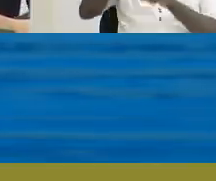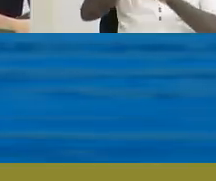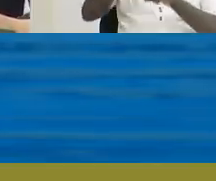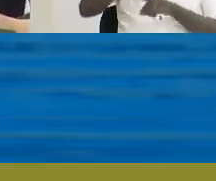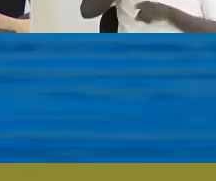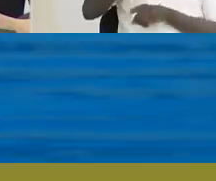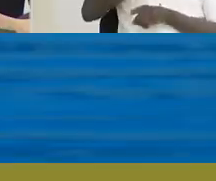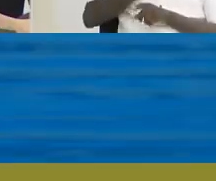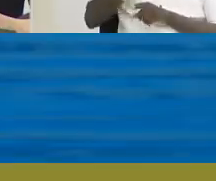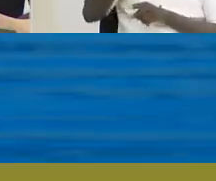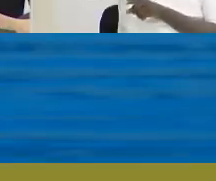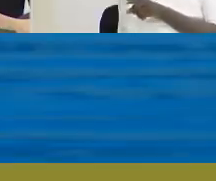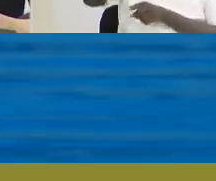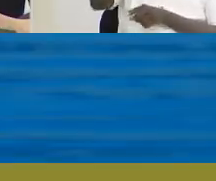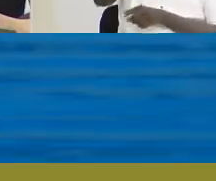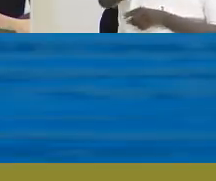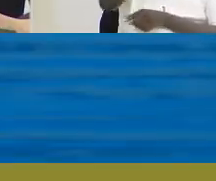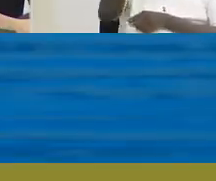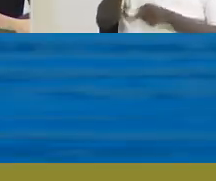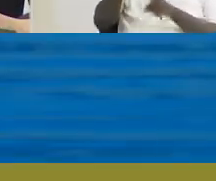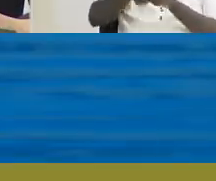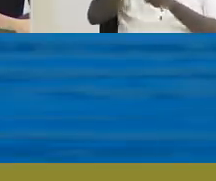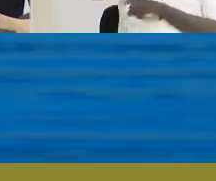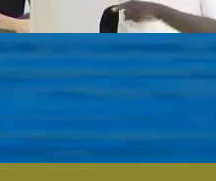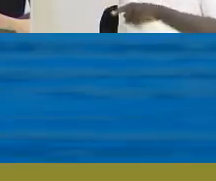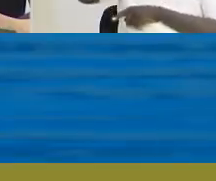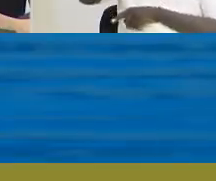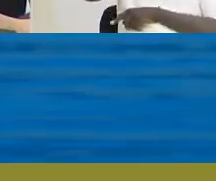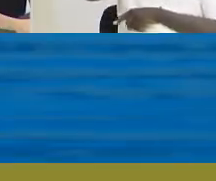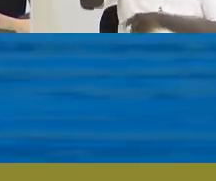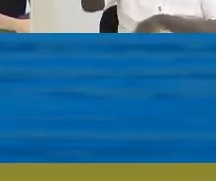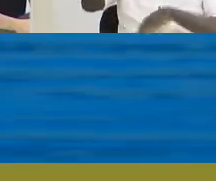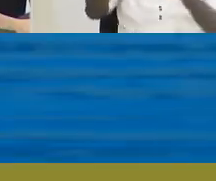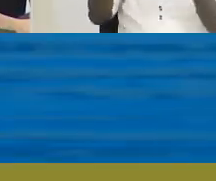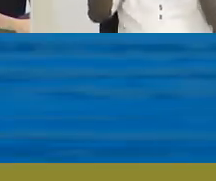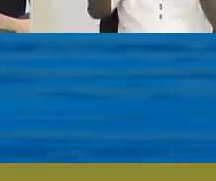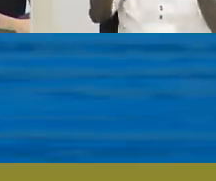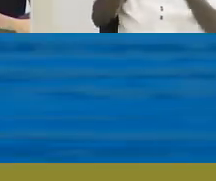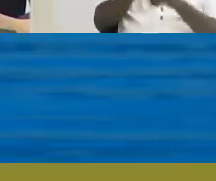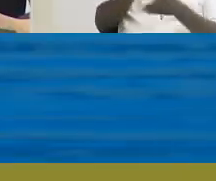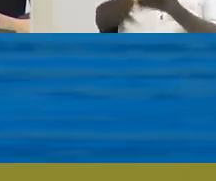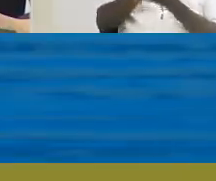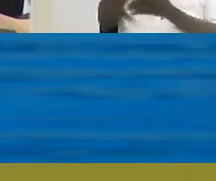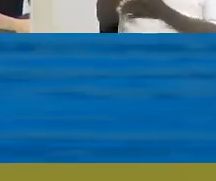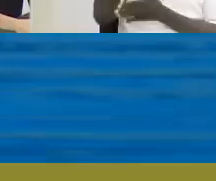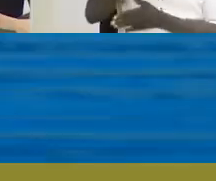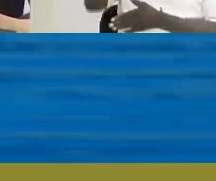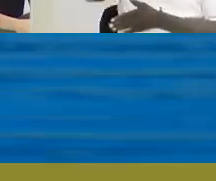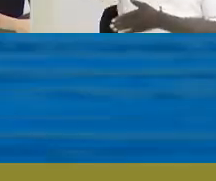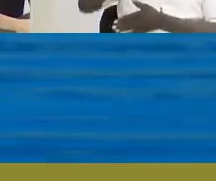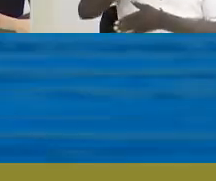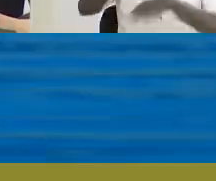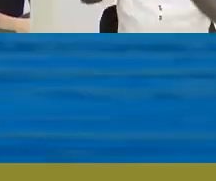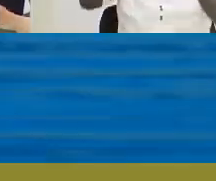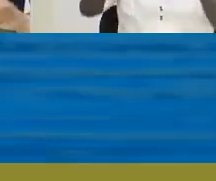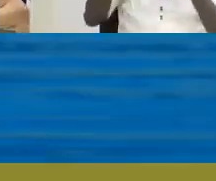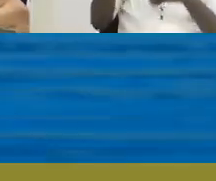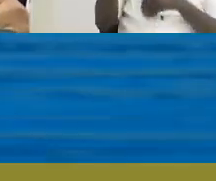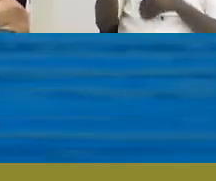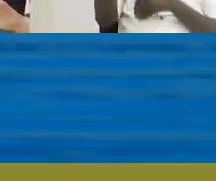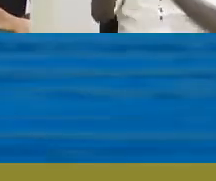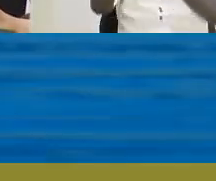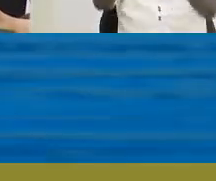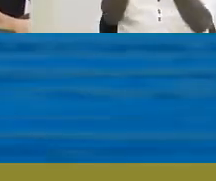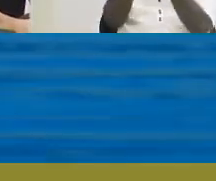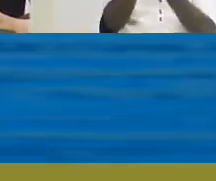somebody else. The commission was not aware of that. Whatever I have done, I will admit. What I have not done, I